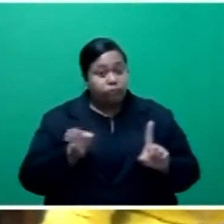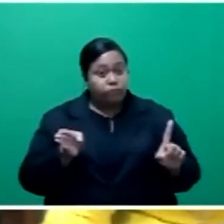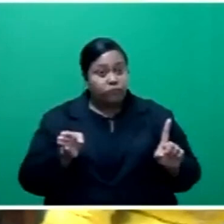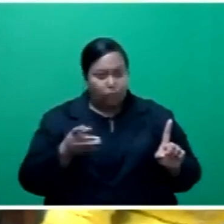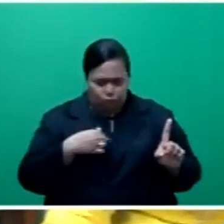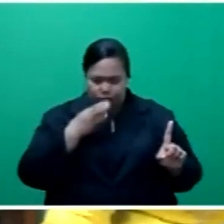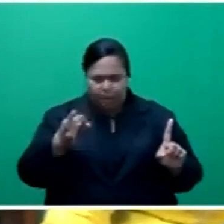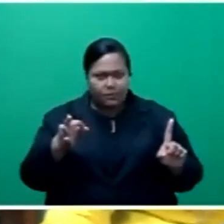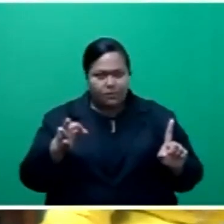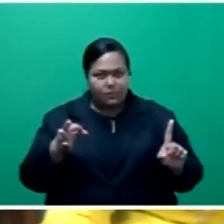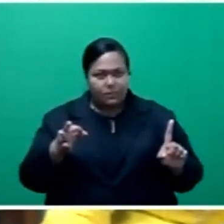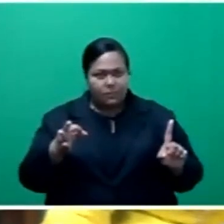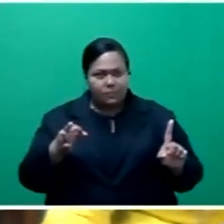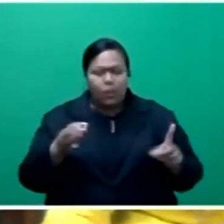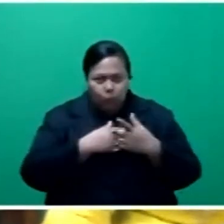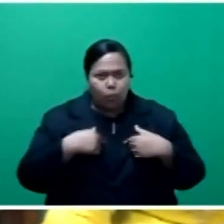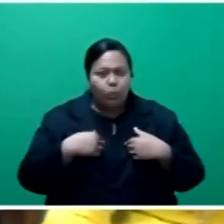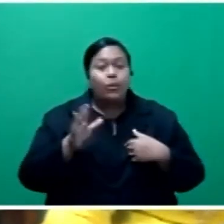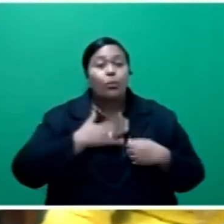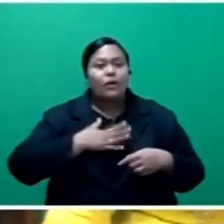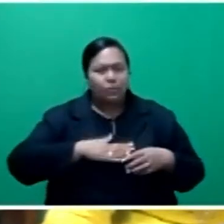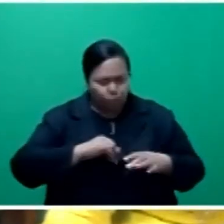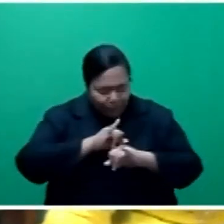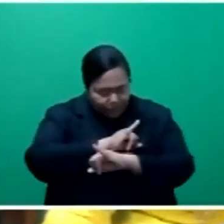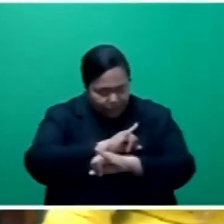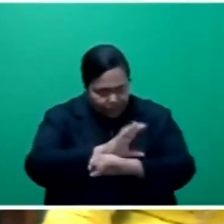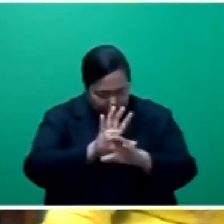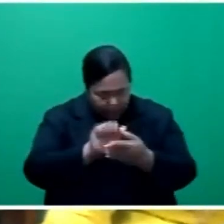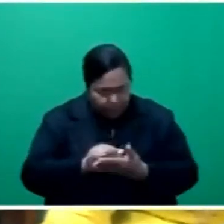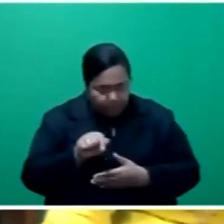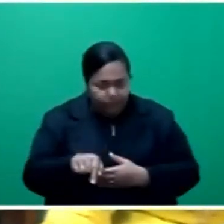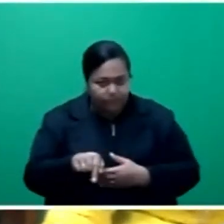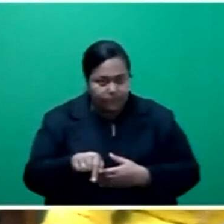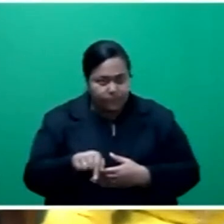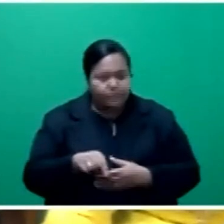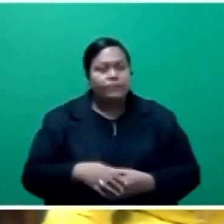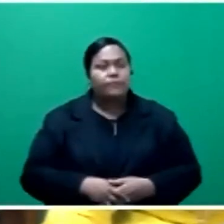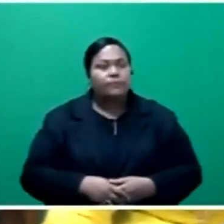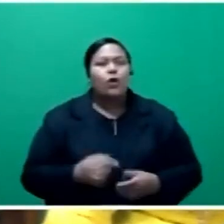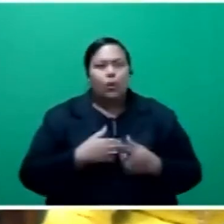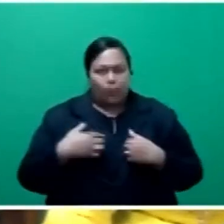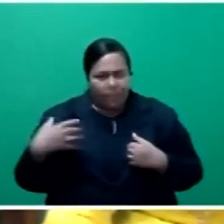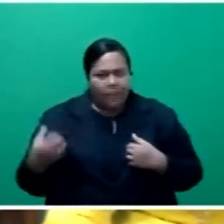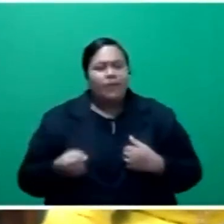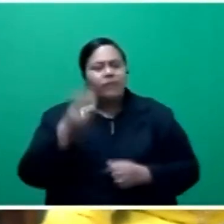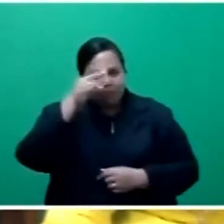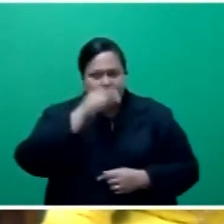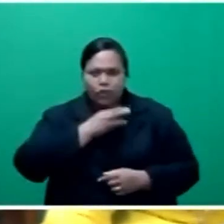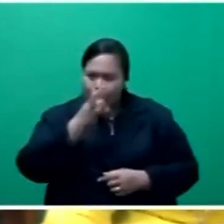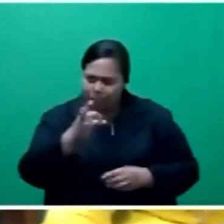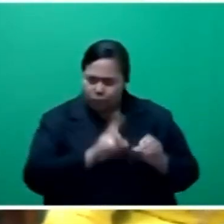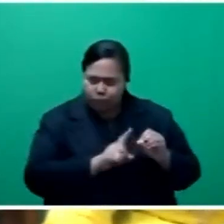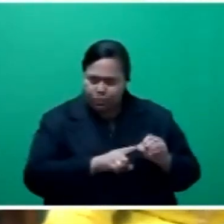It's a question of maintaining the integrity. Order. It's a question. Order. Mr. Speaker, sir, we have the ability to question in the same